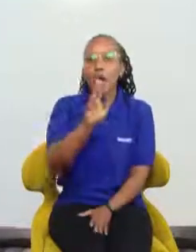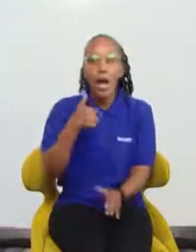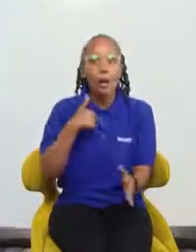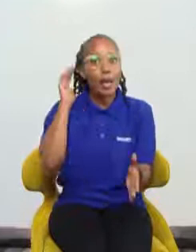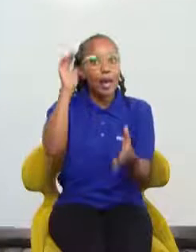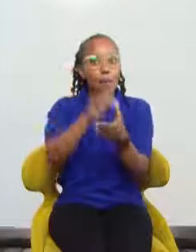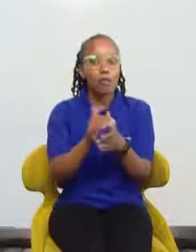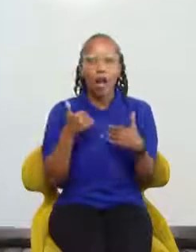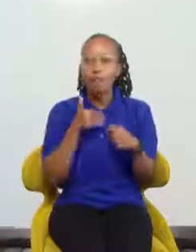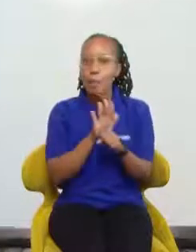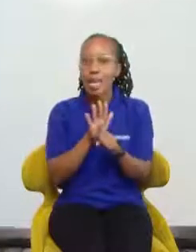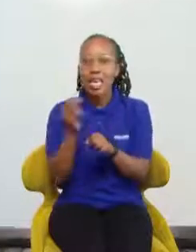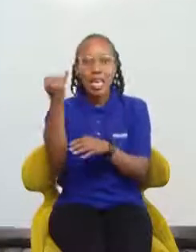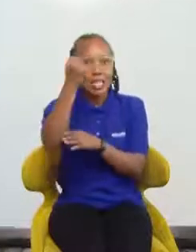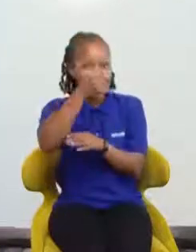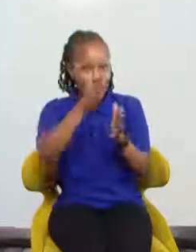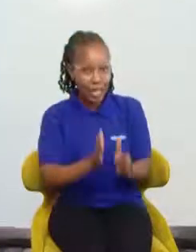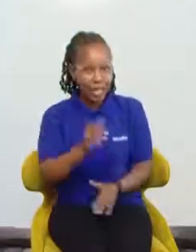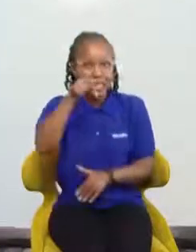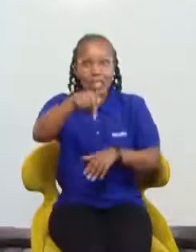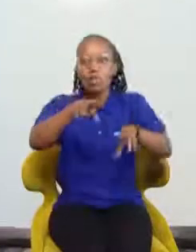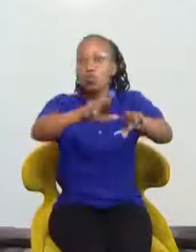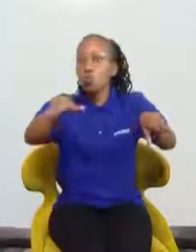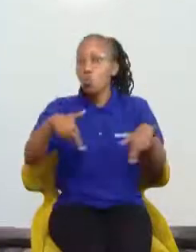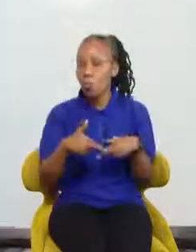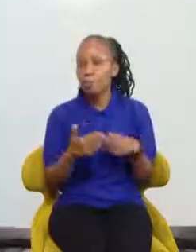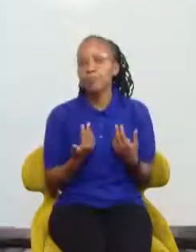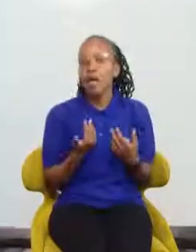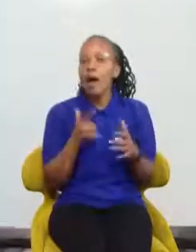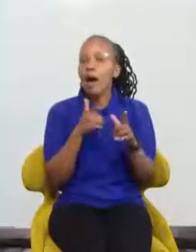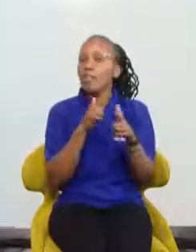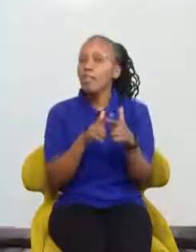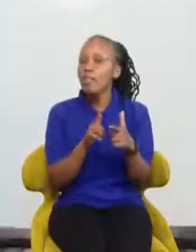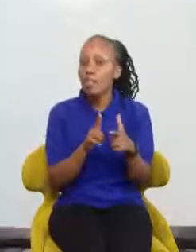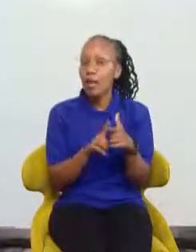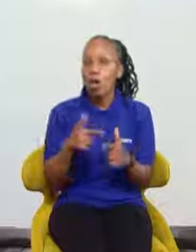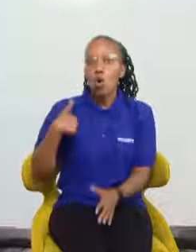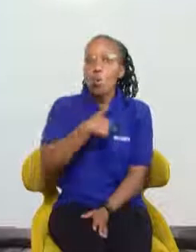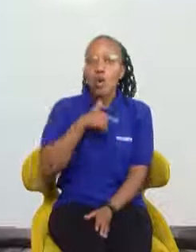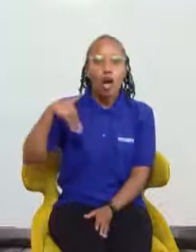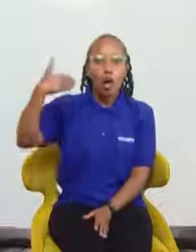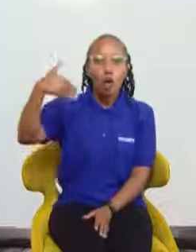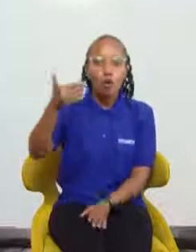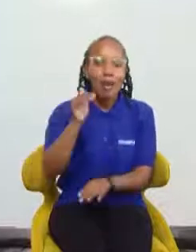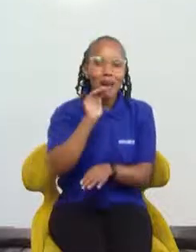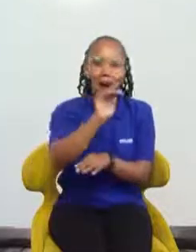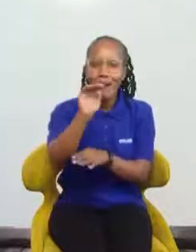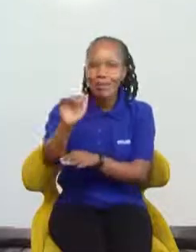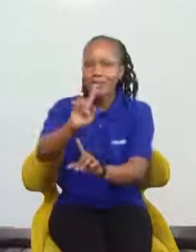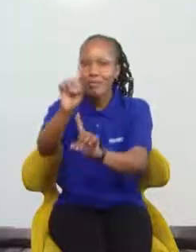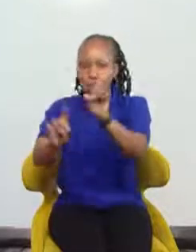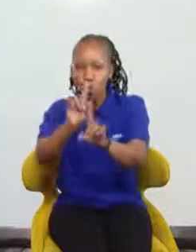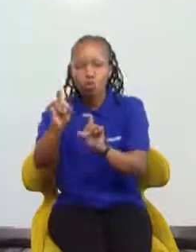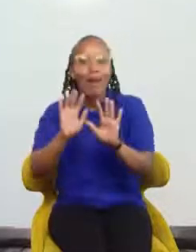we have many designers in this room. And then we are often asked the question,